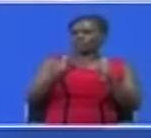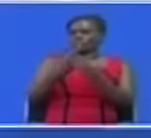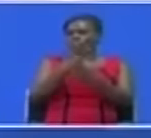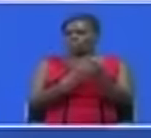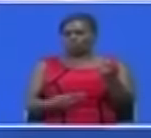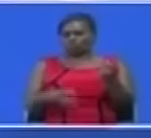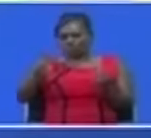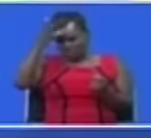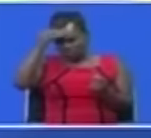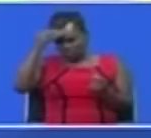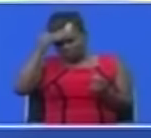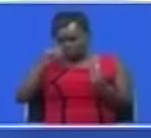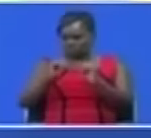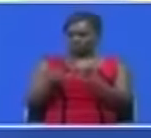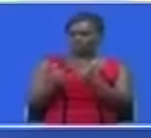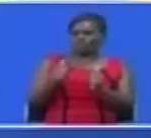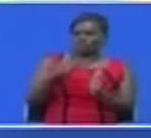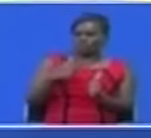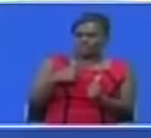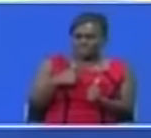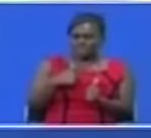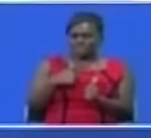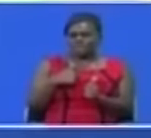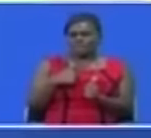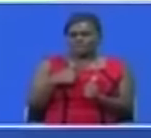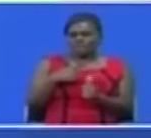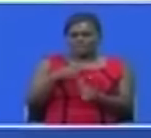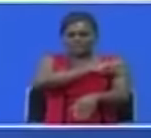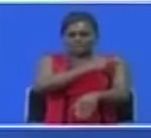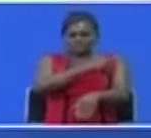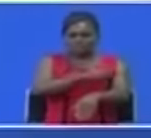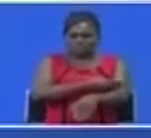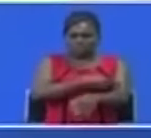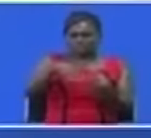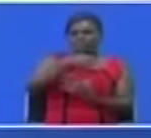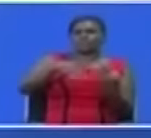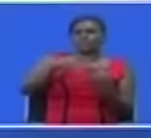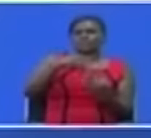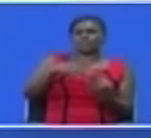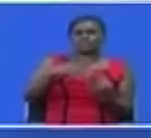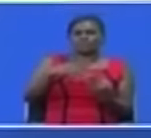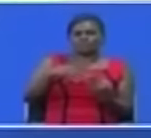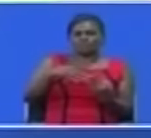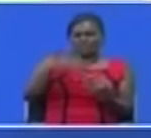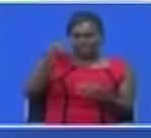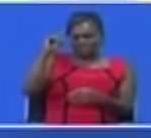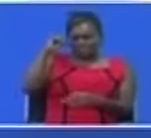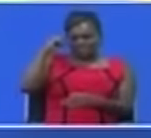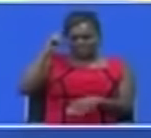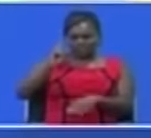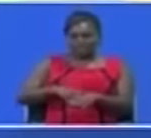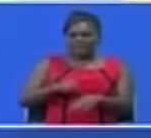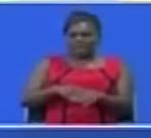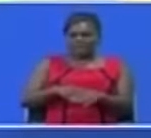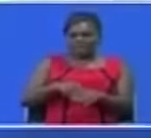both sports and education in life. So I followed women's basketball, especially the Nigerian Women's Federation, because I'm very close to them. And I think